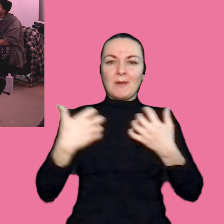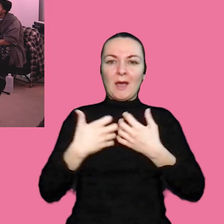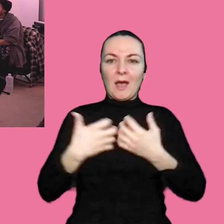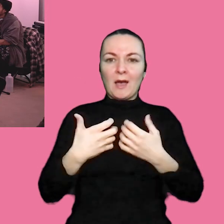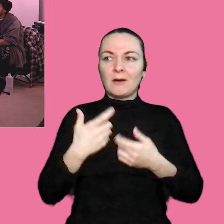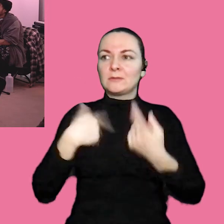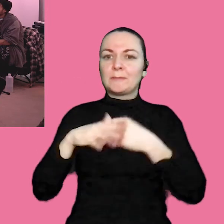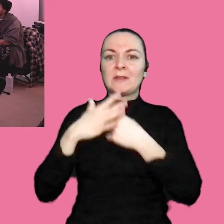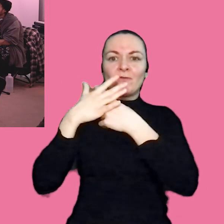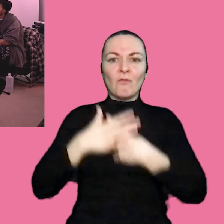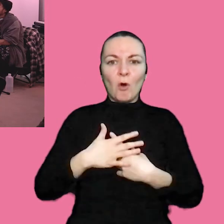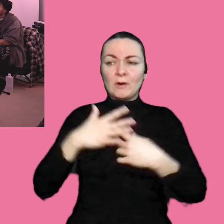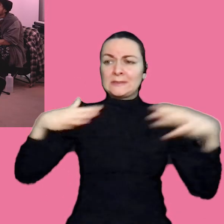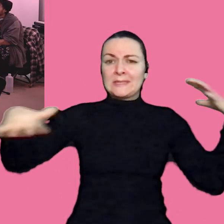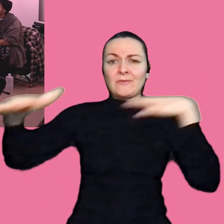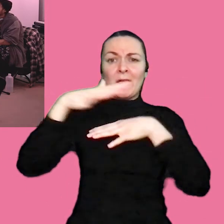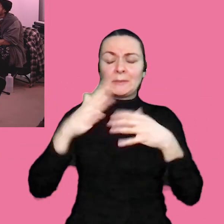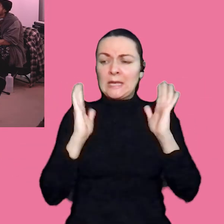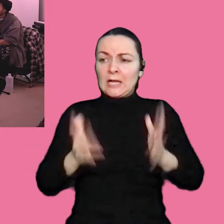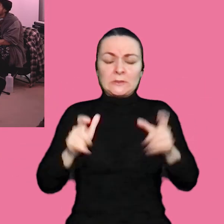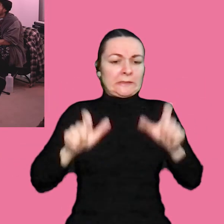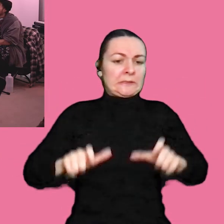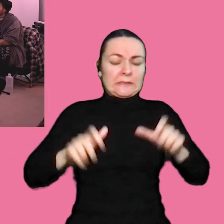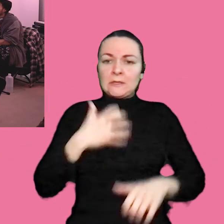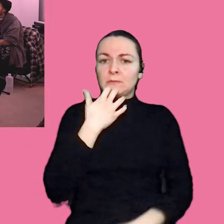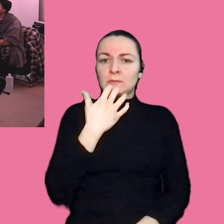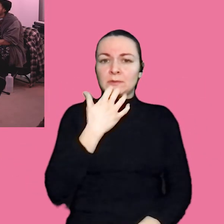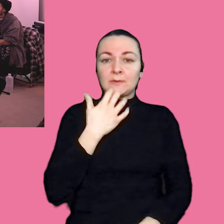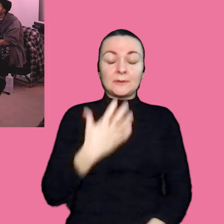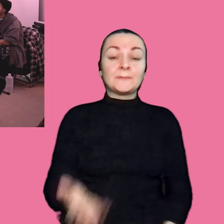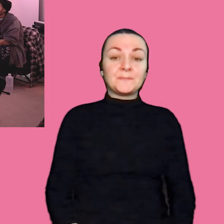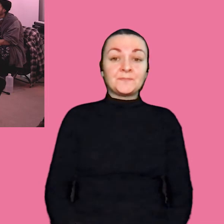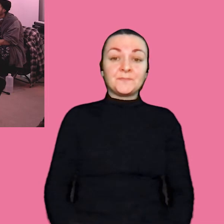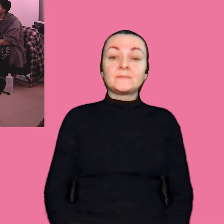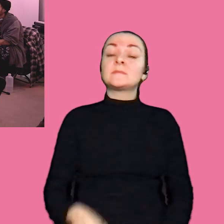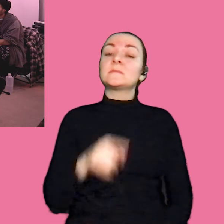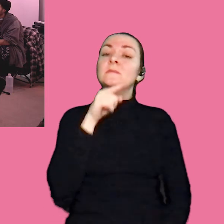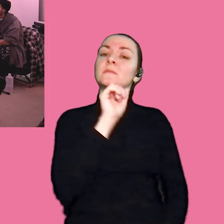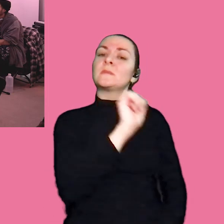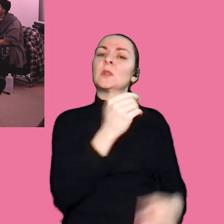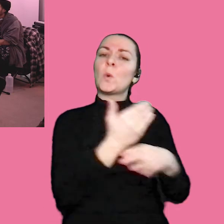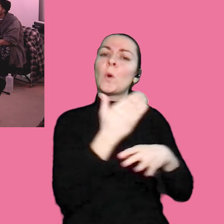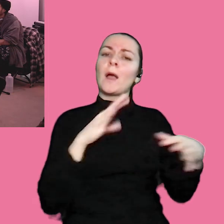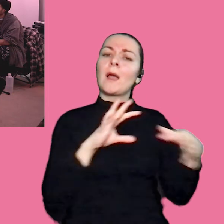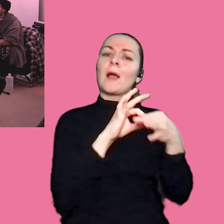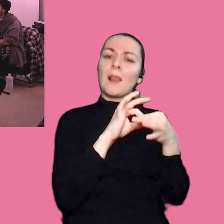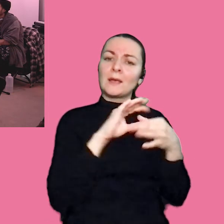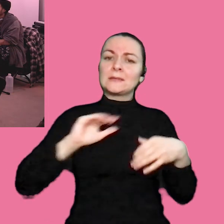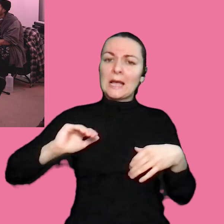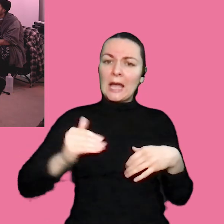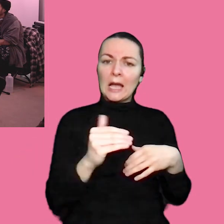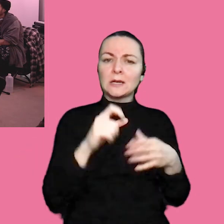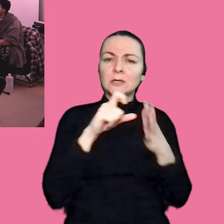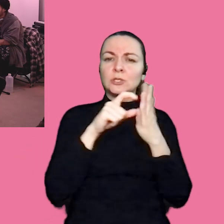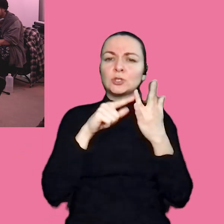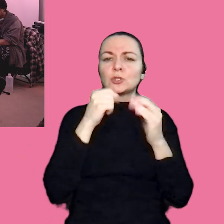been, for example, forced to spend in a certain environment, that kind of thing. One of the things I was thinking of relevant to your work is the